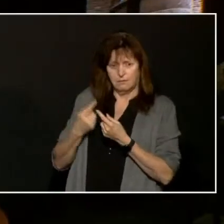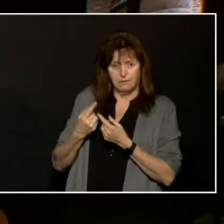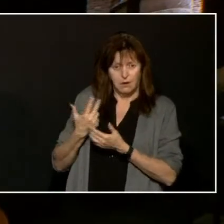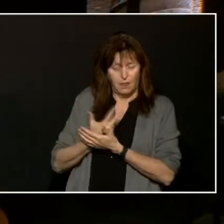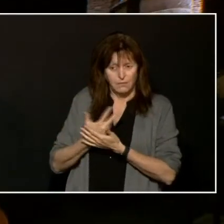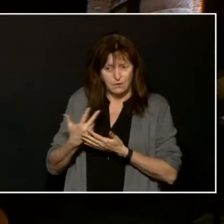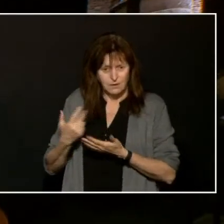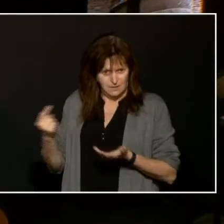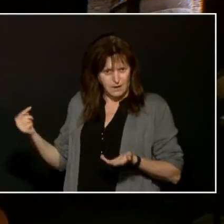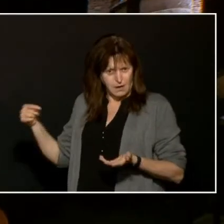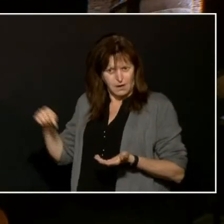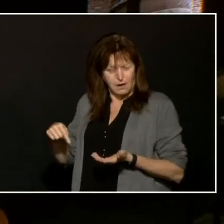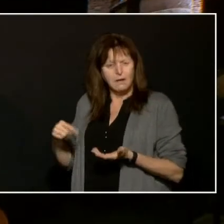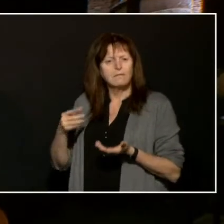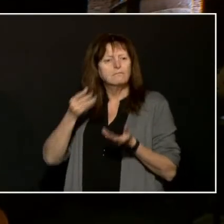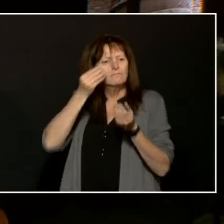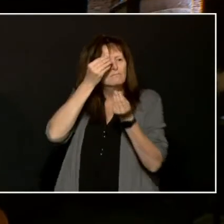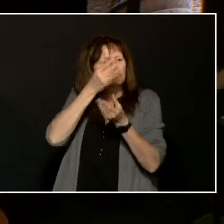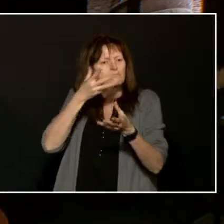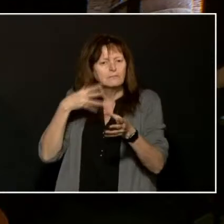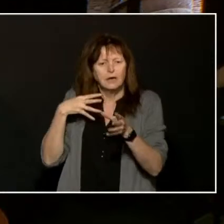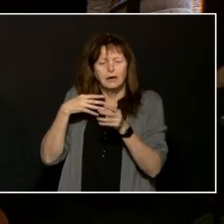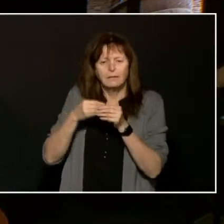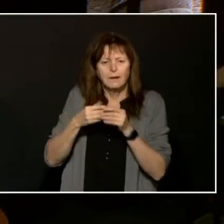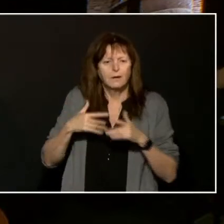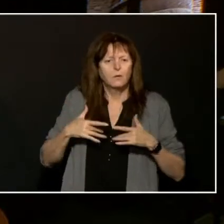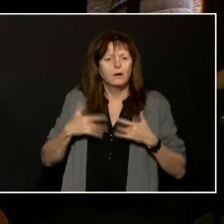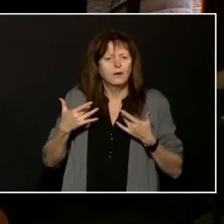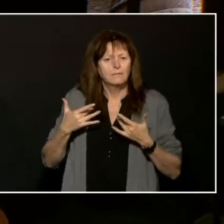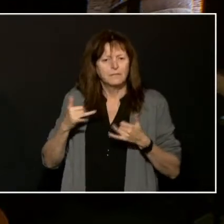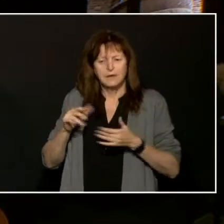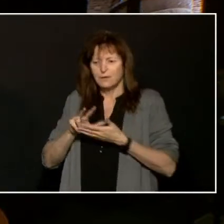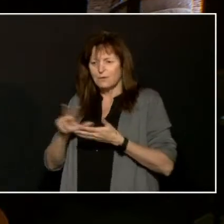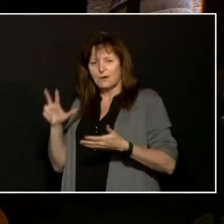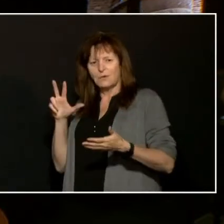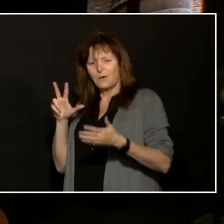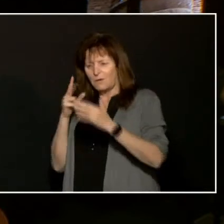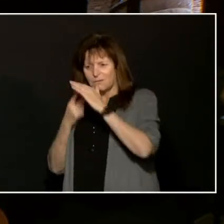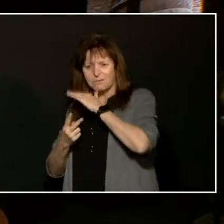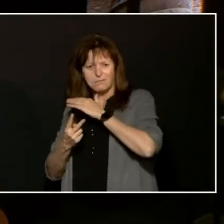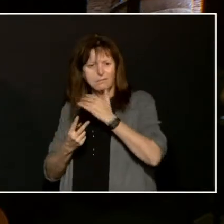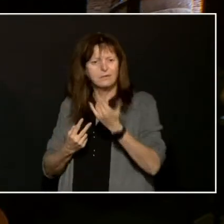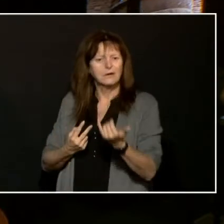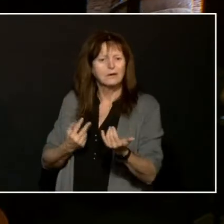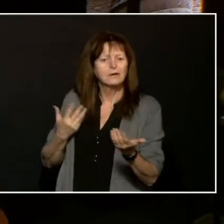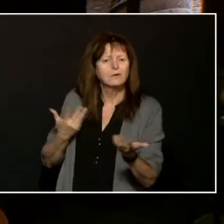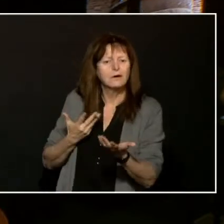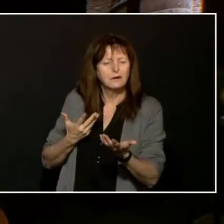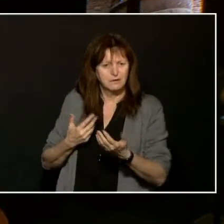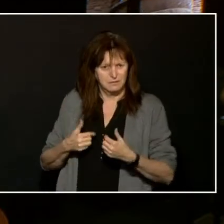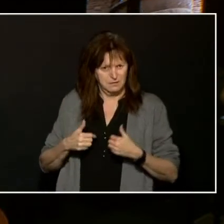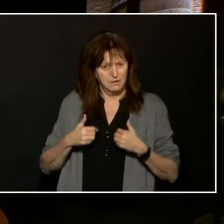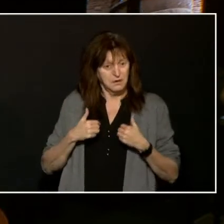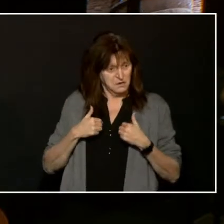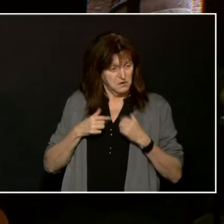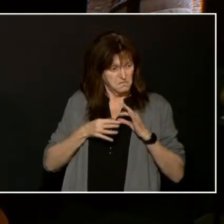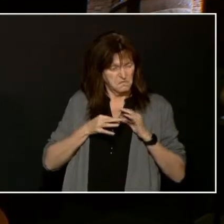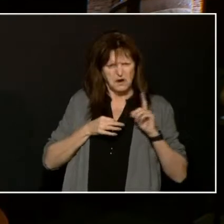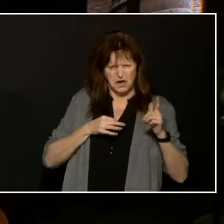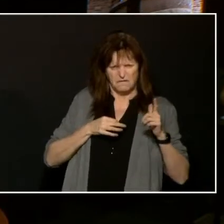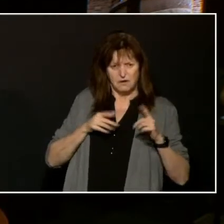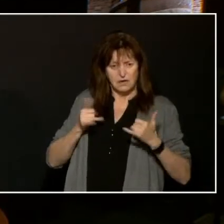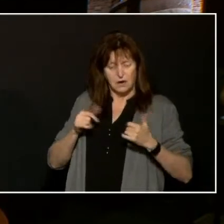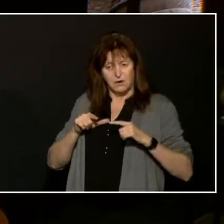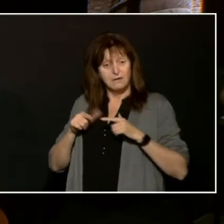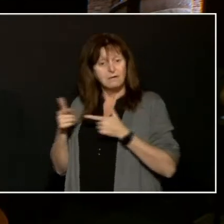us an update on the modeling and the data. So I'll have some comments to make afterwards. So over to you, Dr. Brown, for your update. So thank you for joining us today. Great. Thank